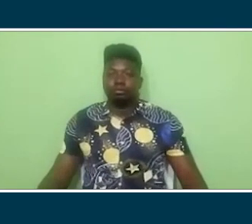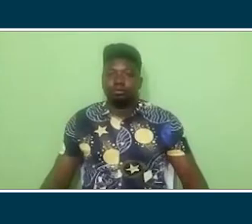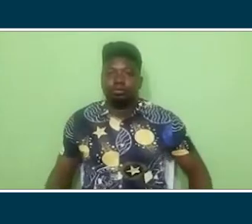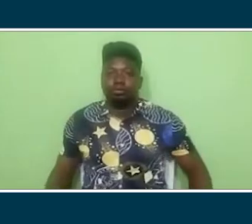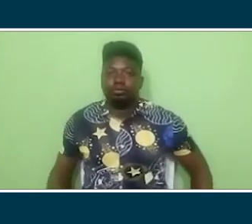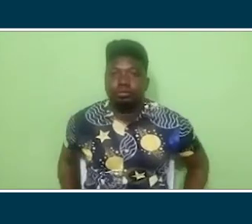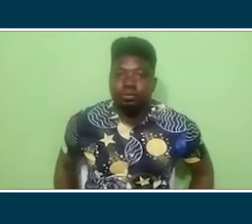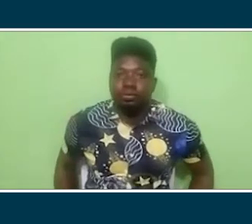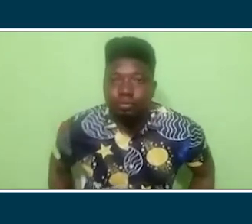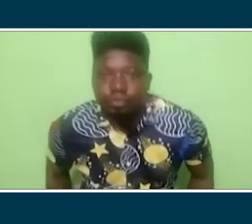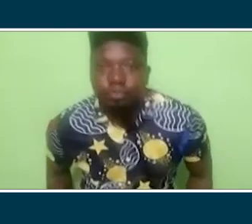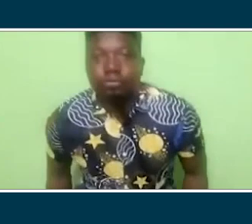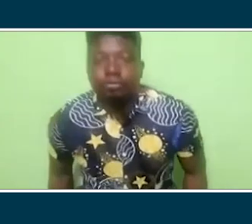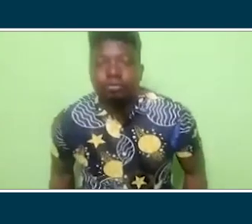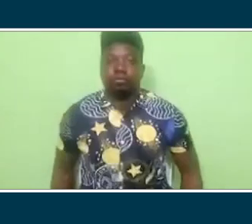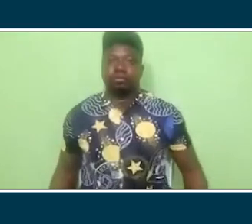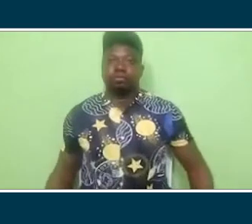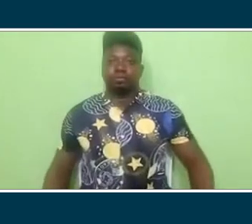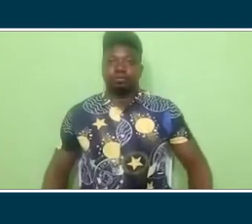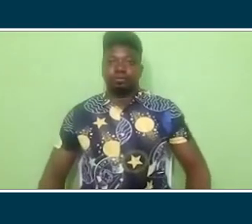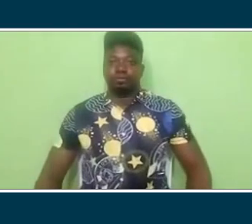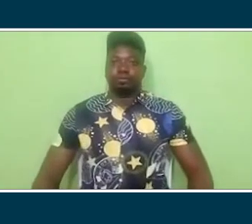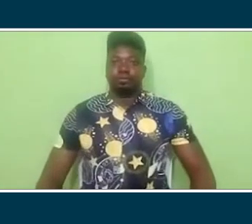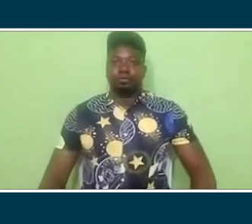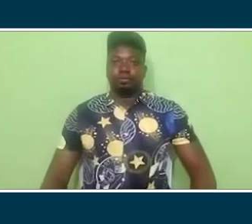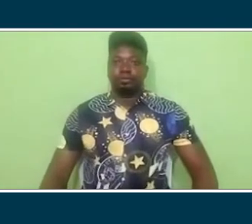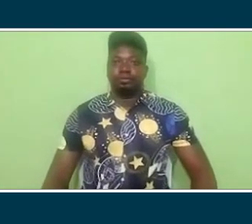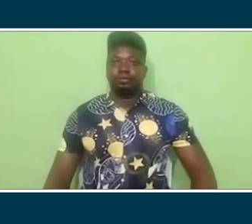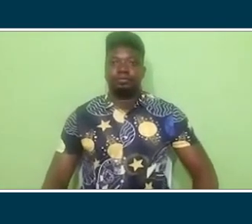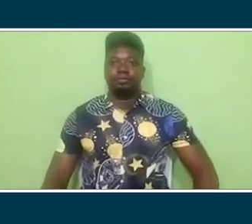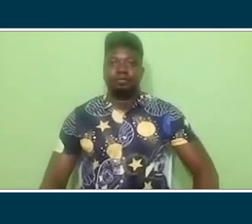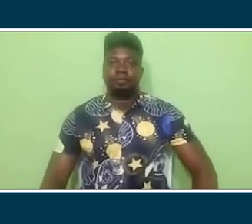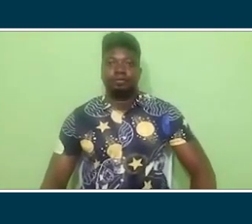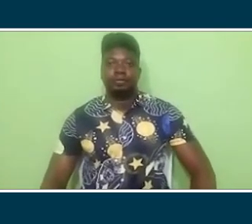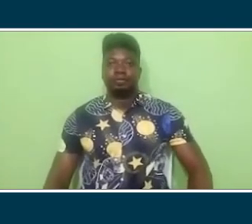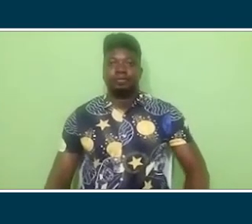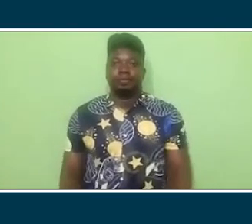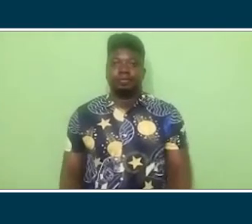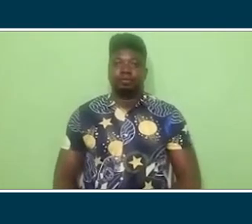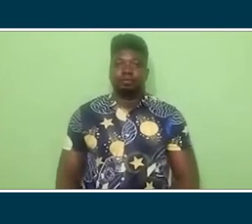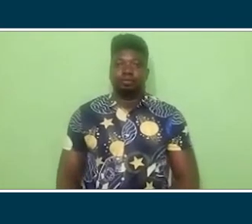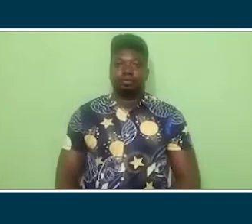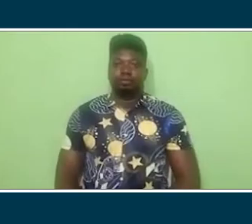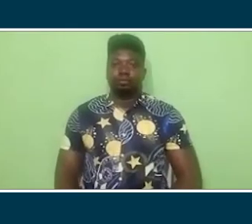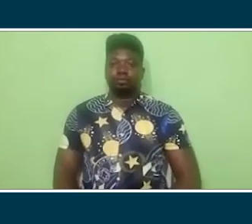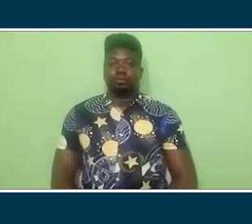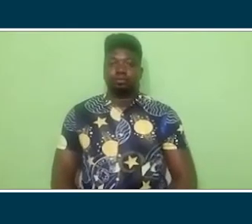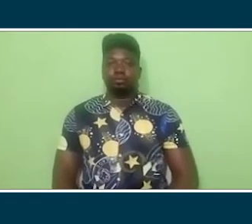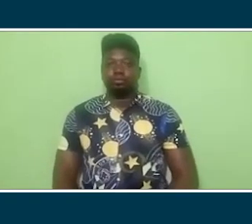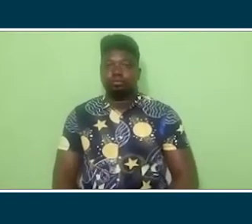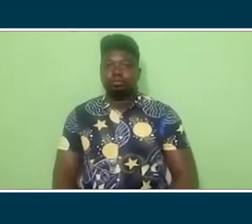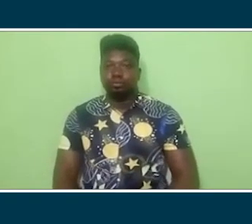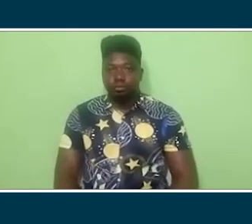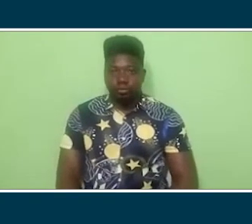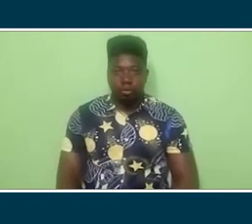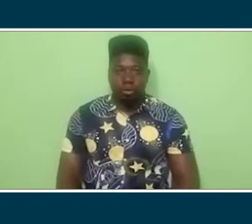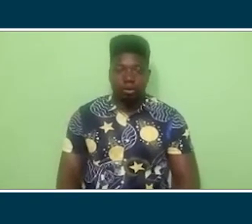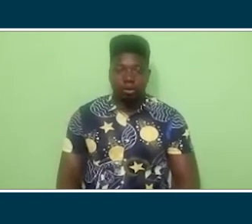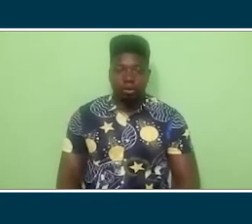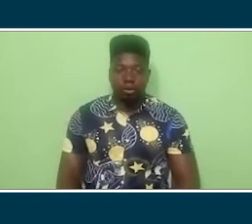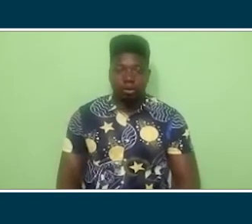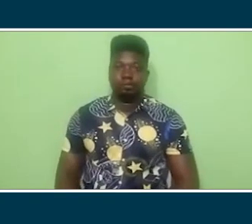Hi. So was it the question about how to bring people into community?